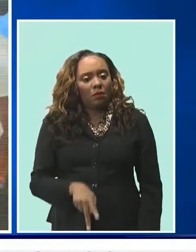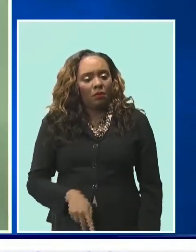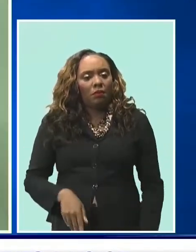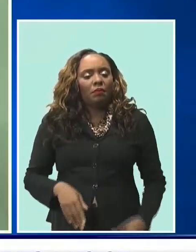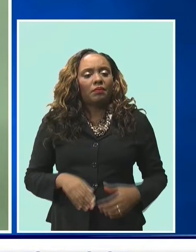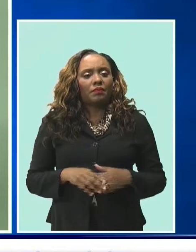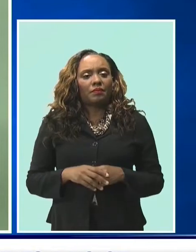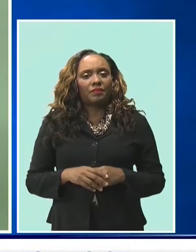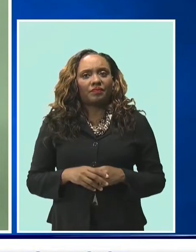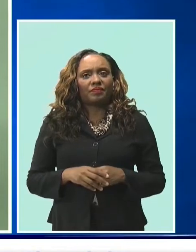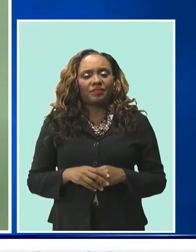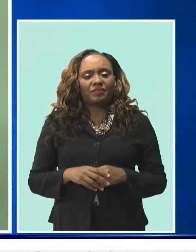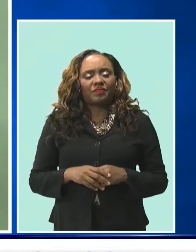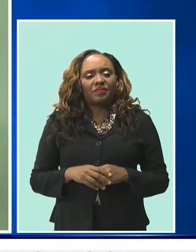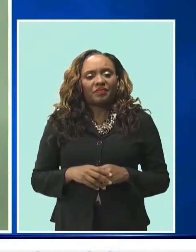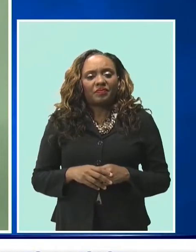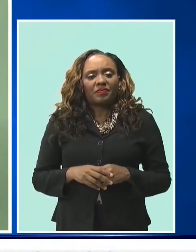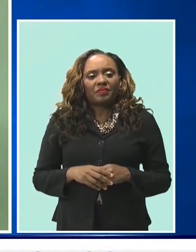Perhaps